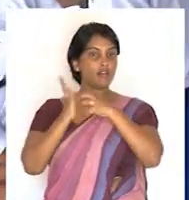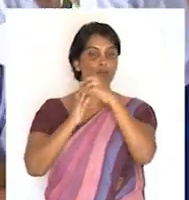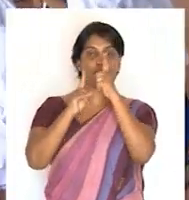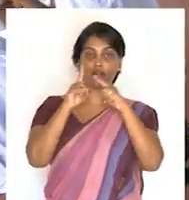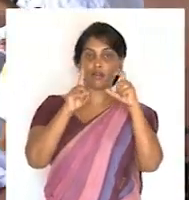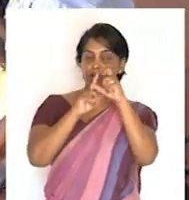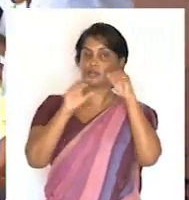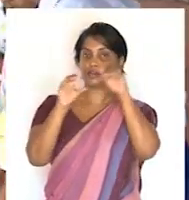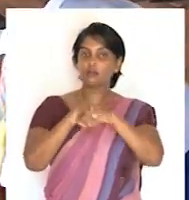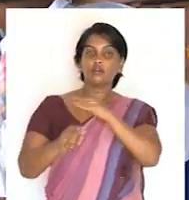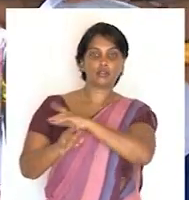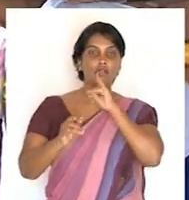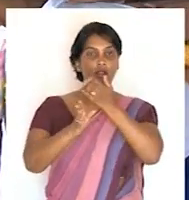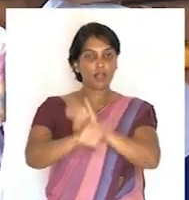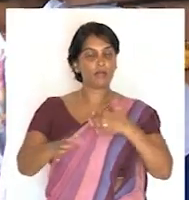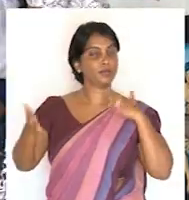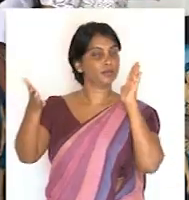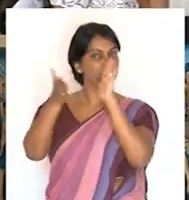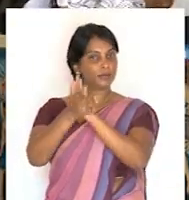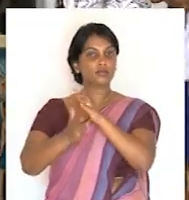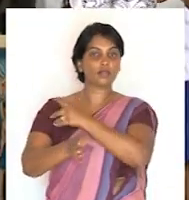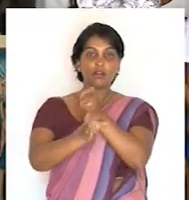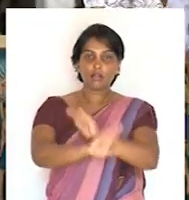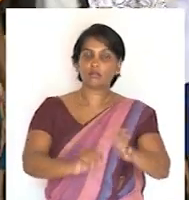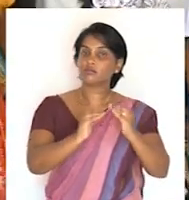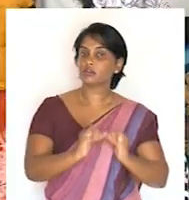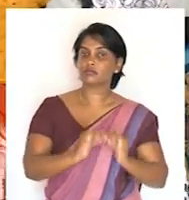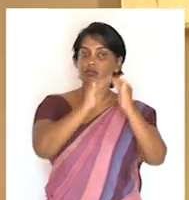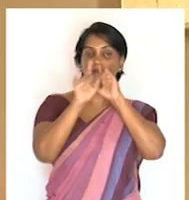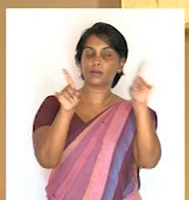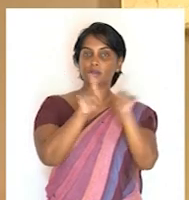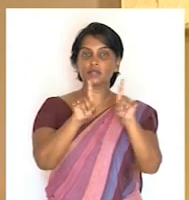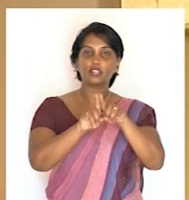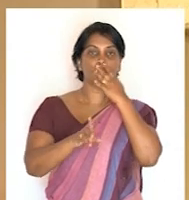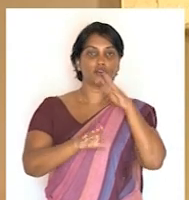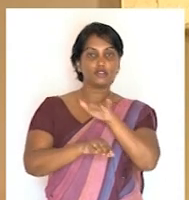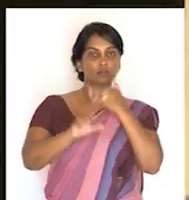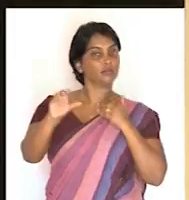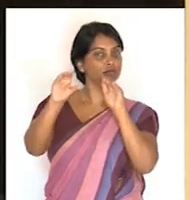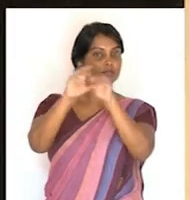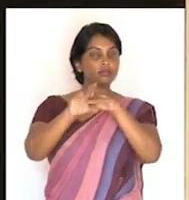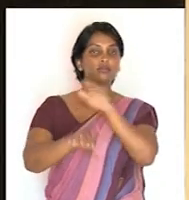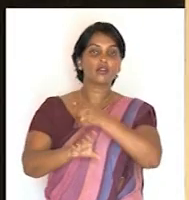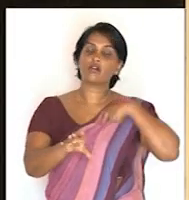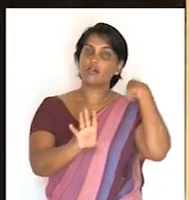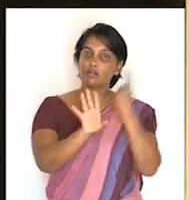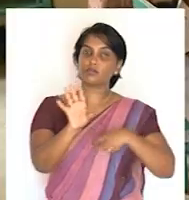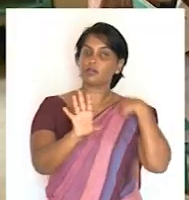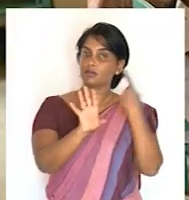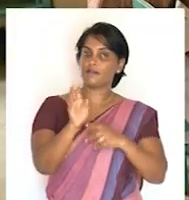year. They select and refer these children to special units and other classes of the selected